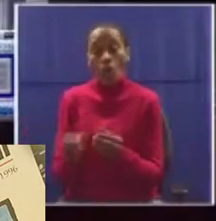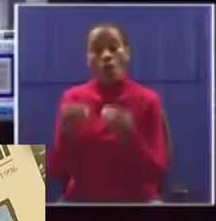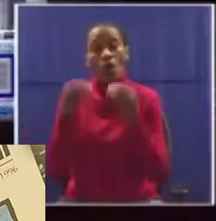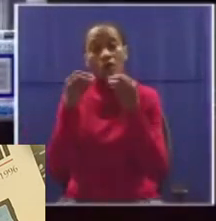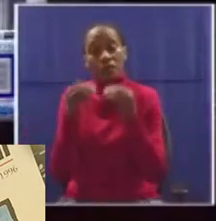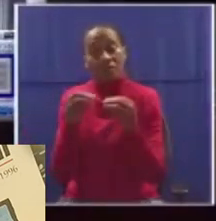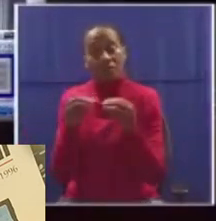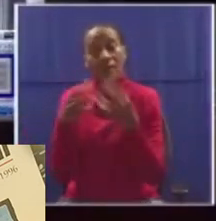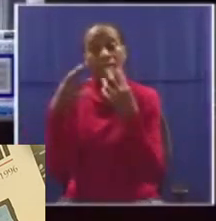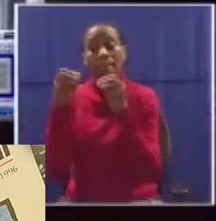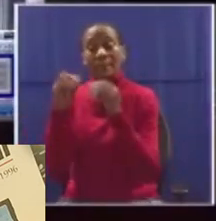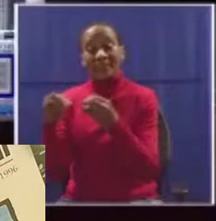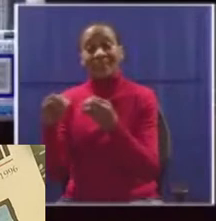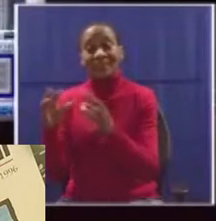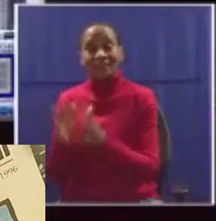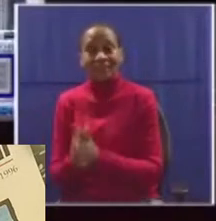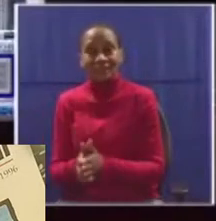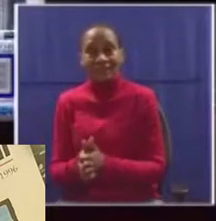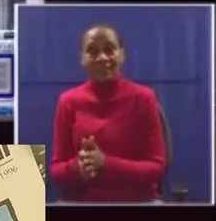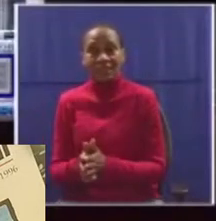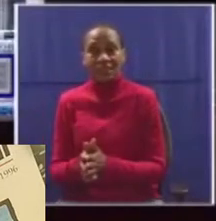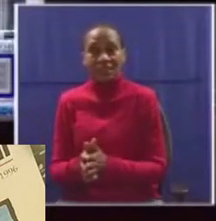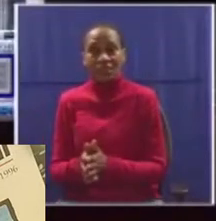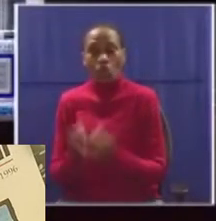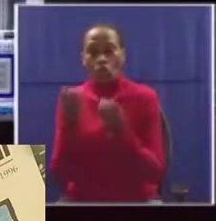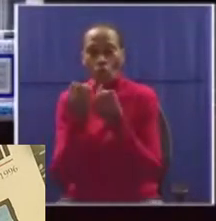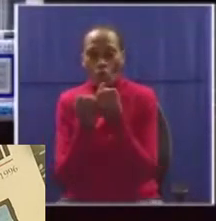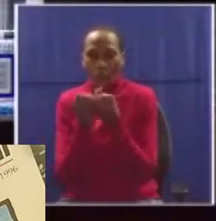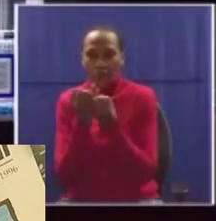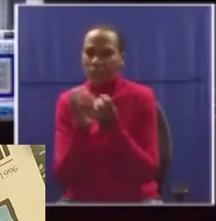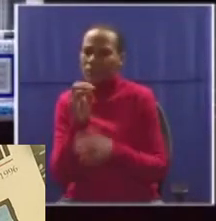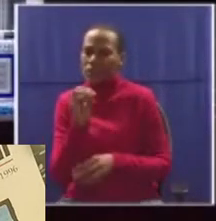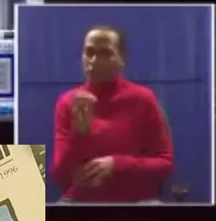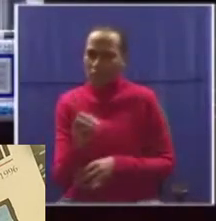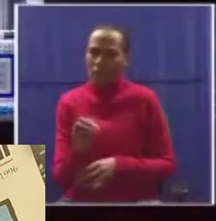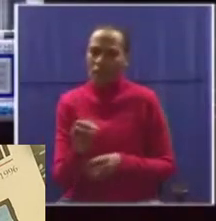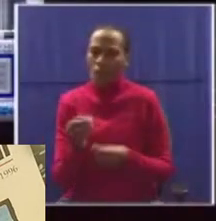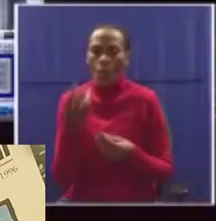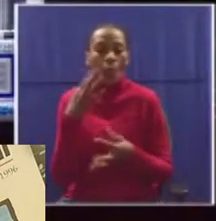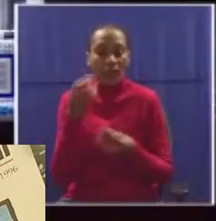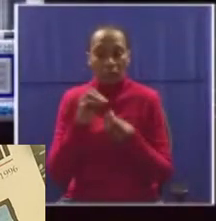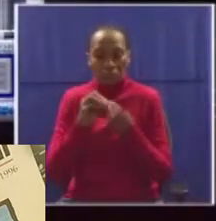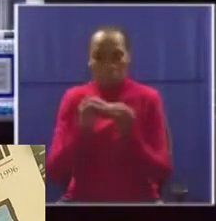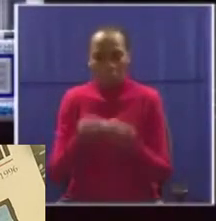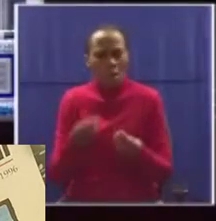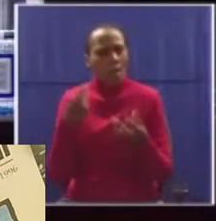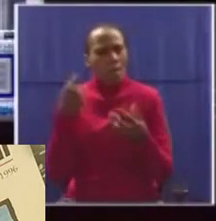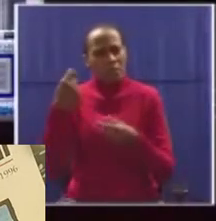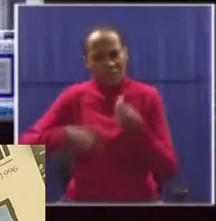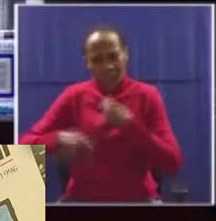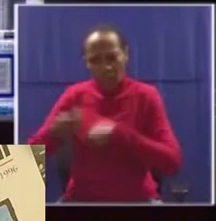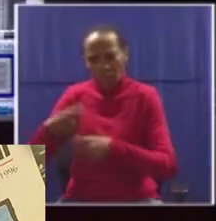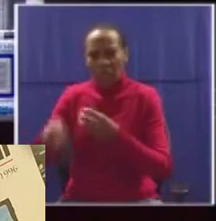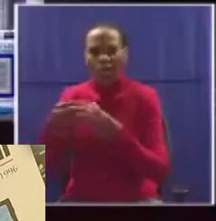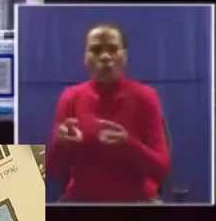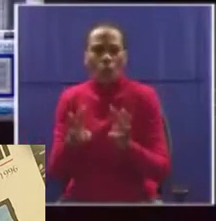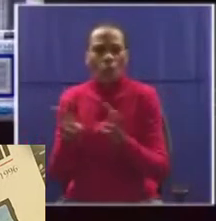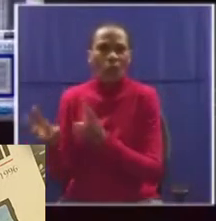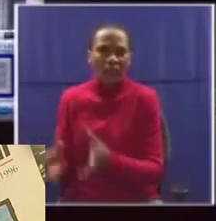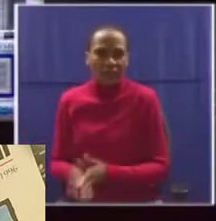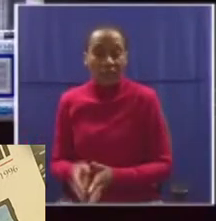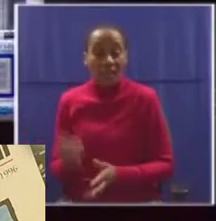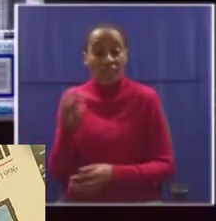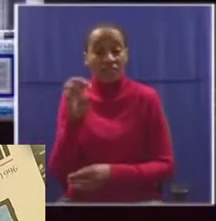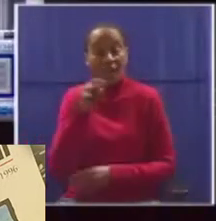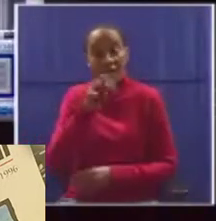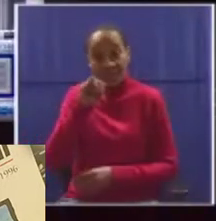medium-sized Enterprises stimulate competition for the design of products prices and efficiency without